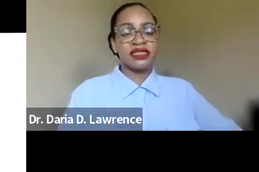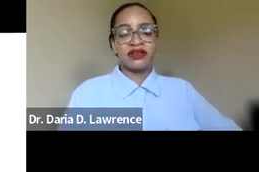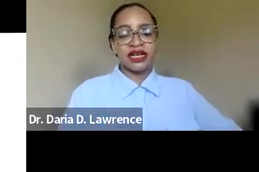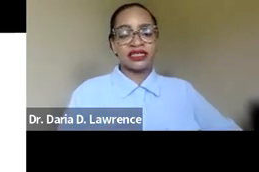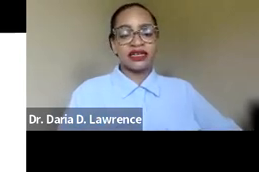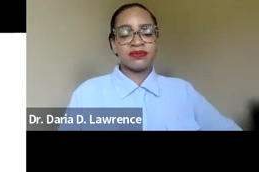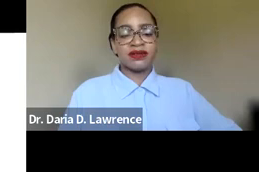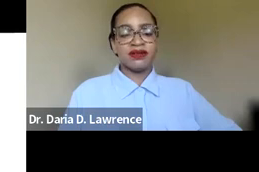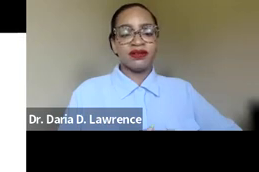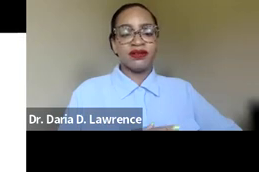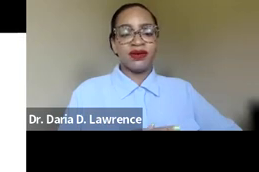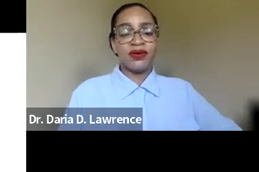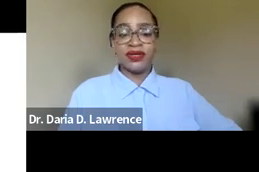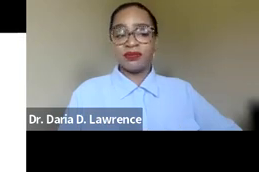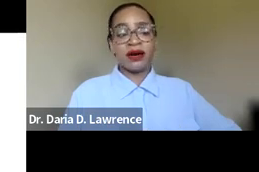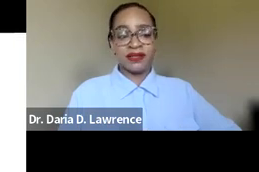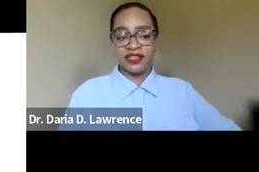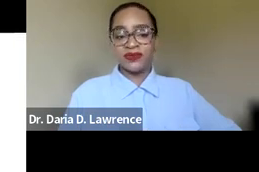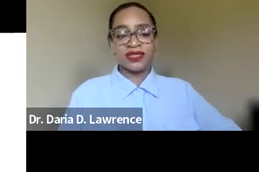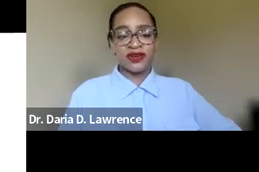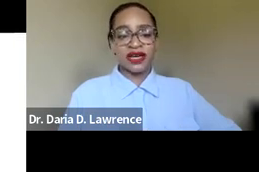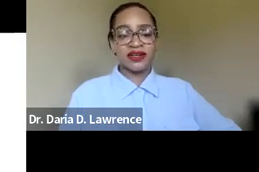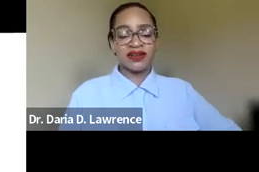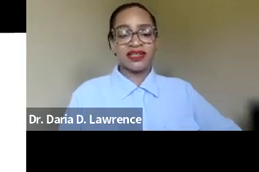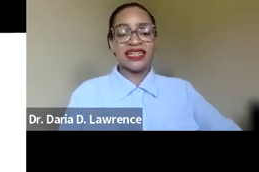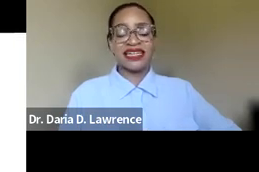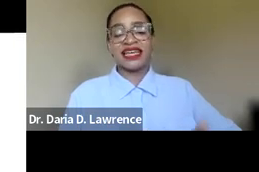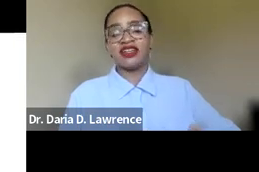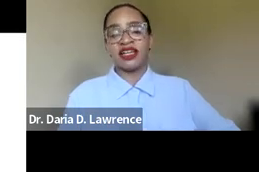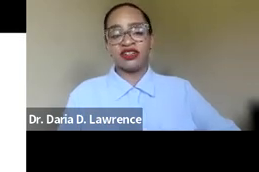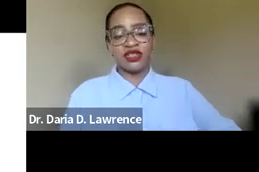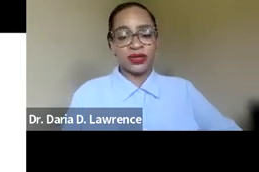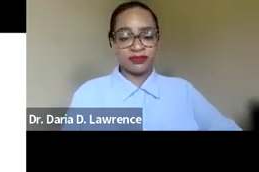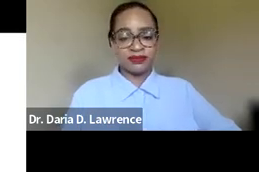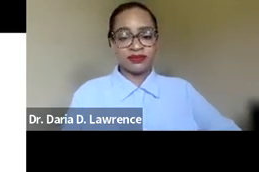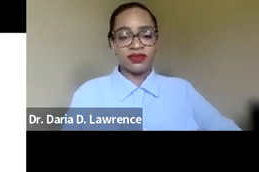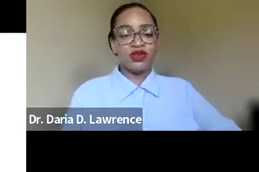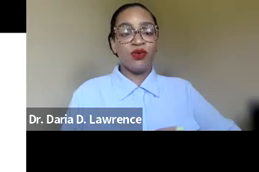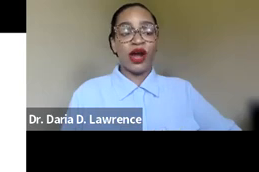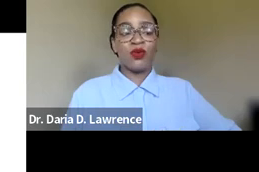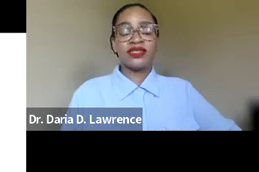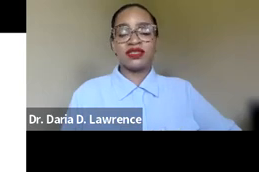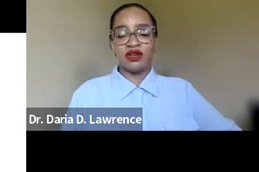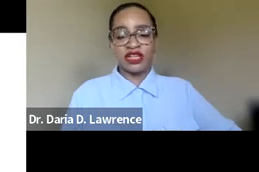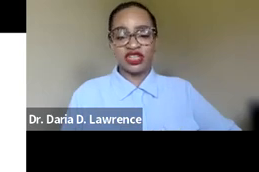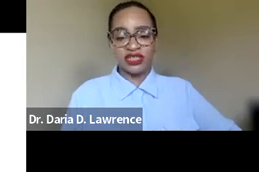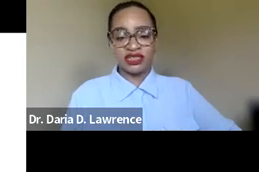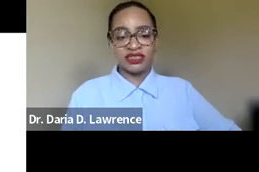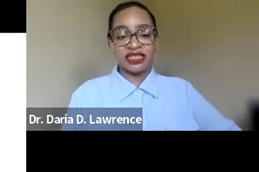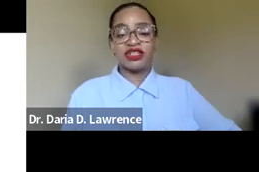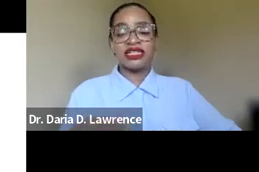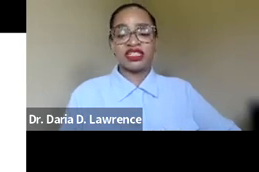pull out a standardized assessment, who is the population it was standardized on? And does that look like your student? Where was the